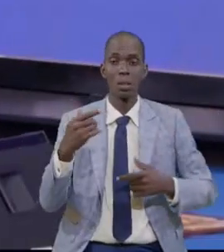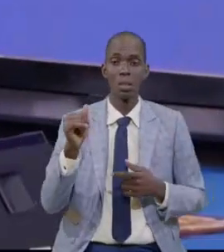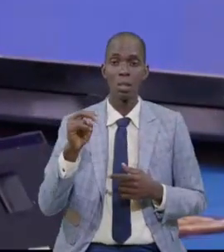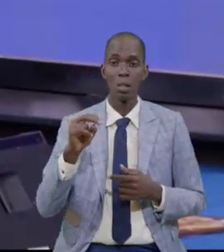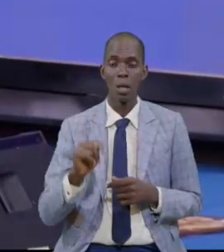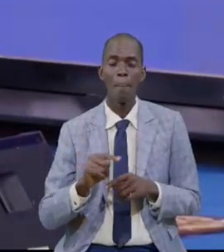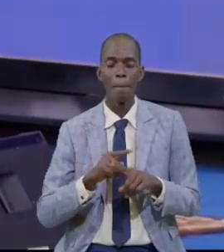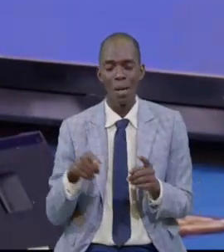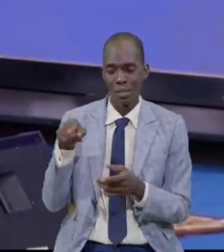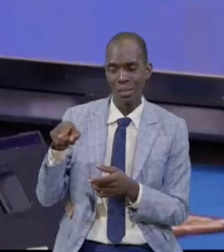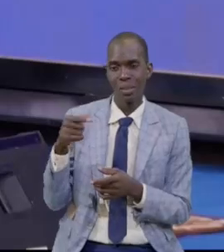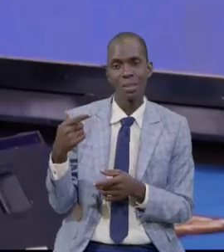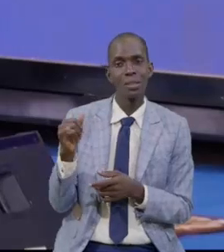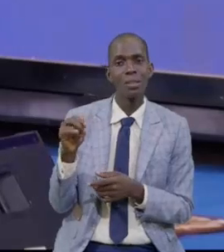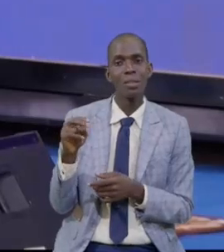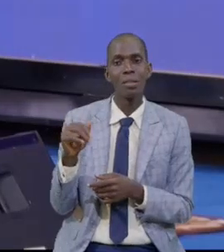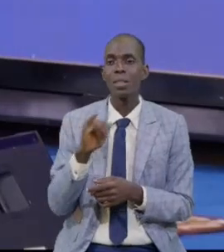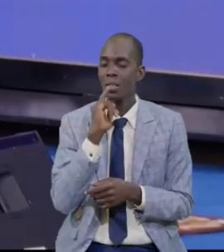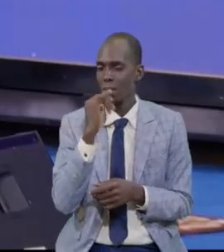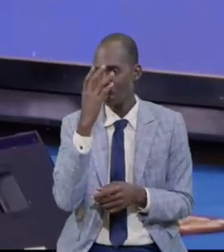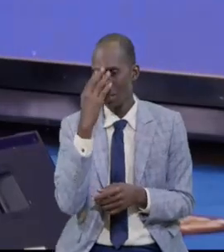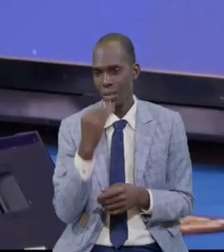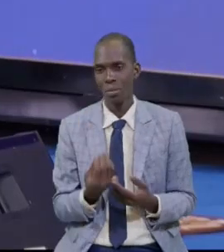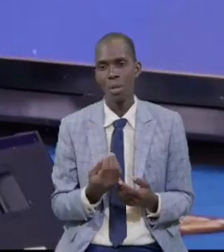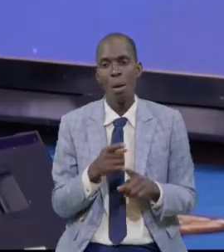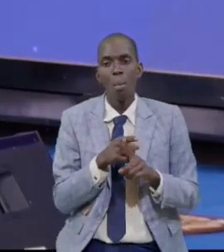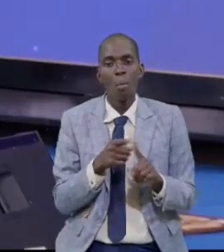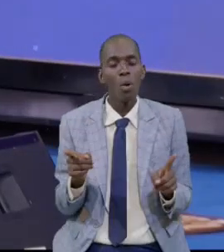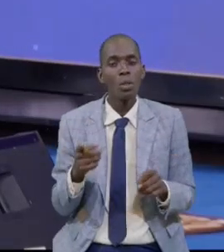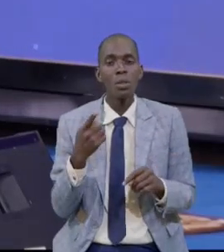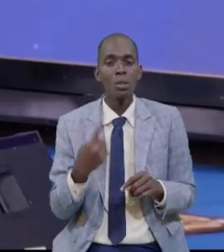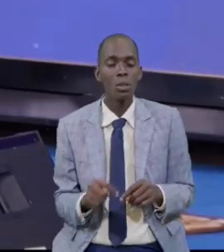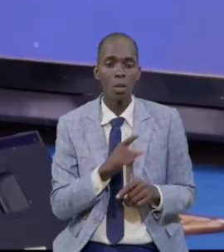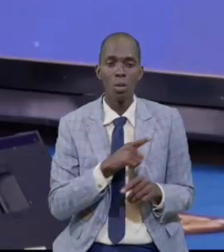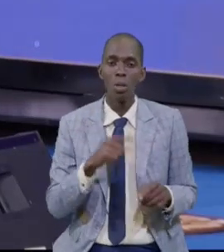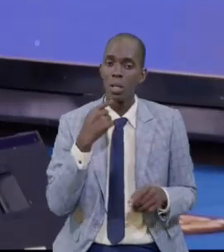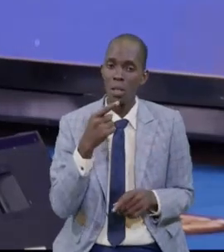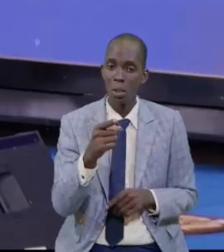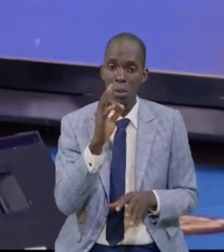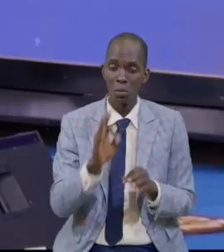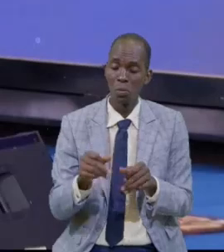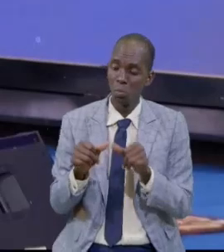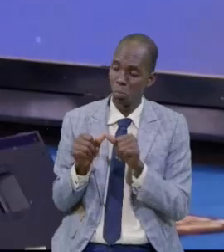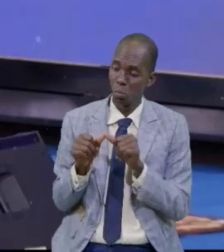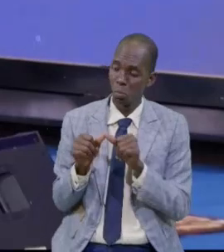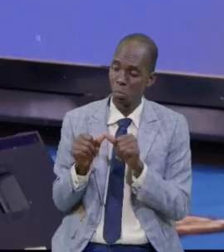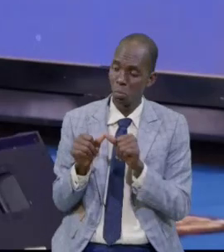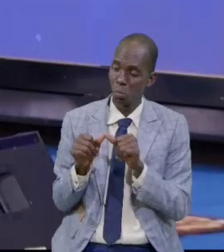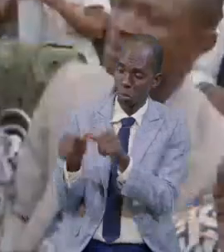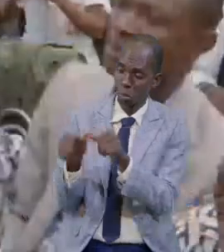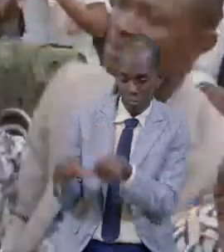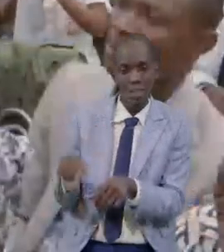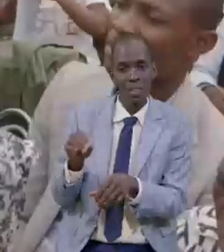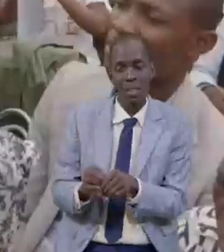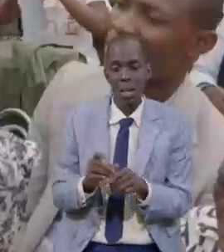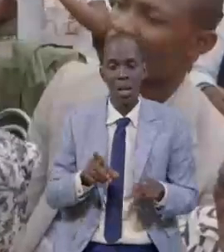telling us, if you keep on sleeping in the dust, if you keep on sleeping in idleness, if you